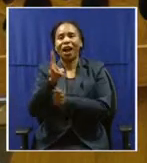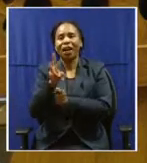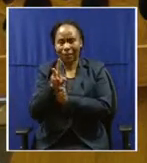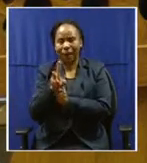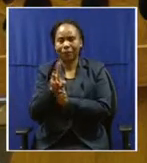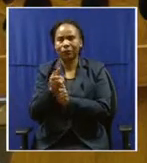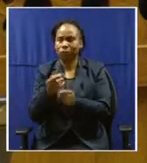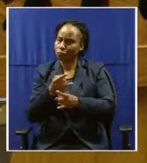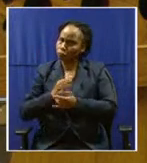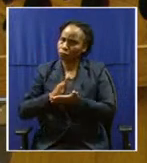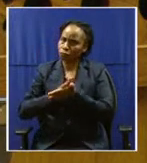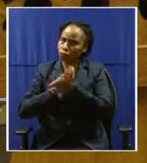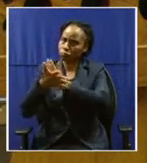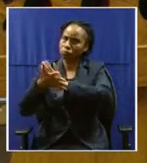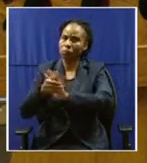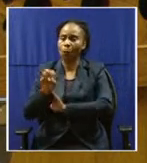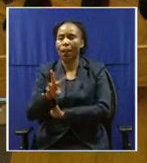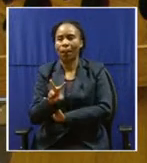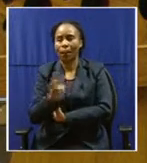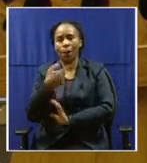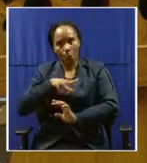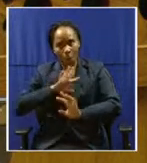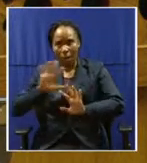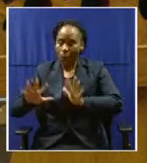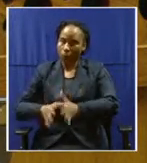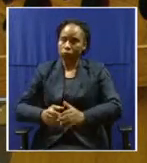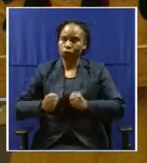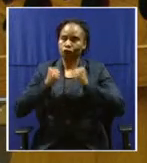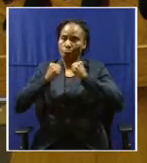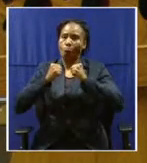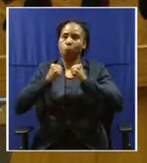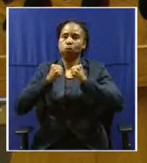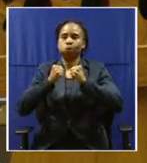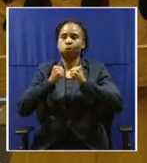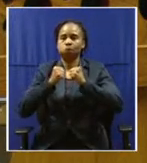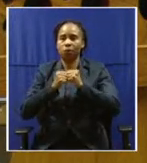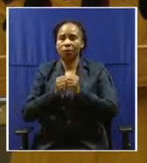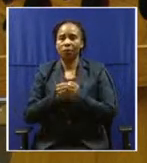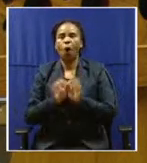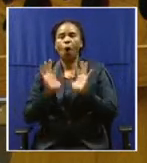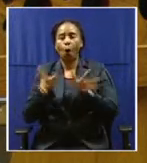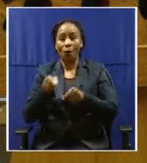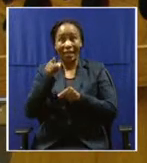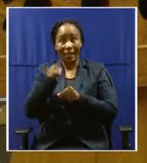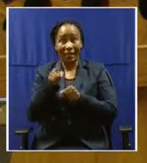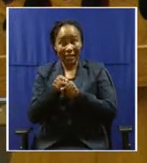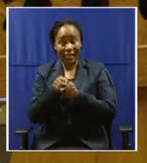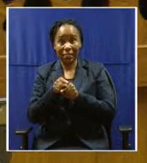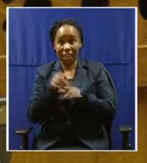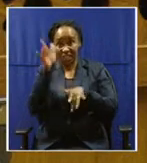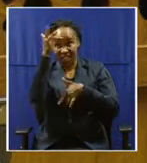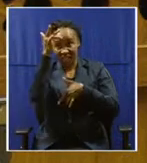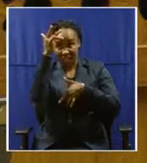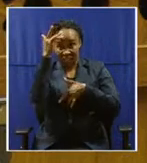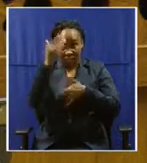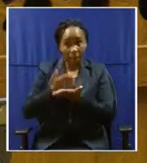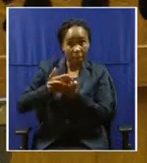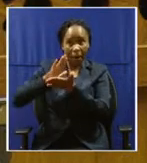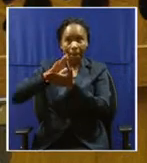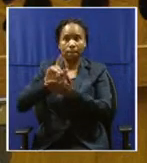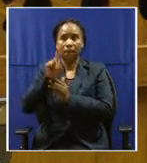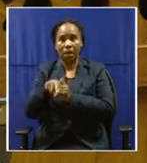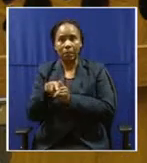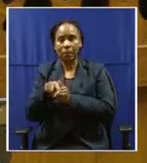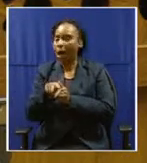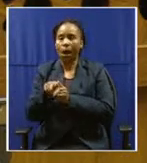rise. But it is not just this disease that we must defeat. We